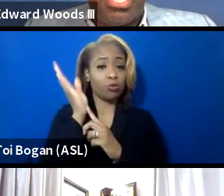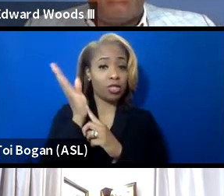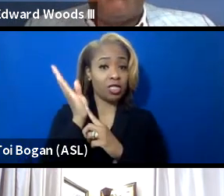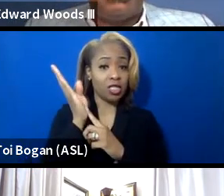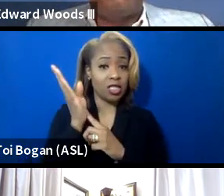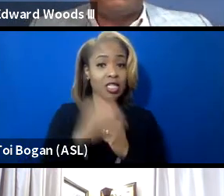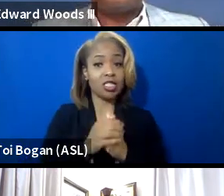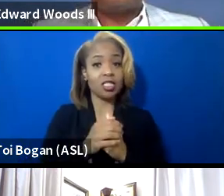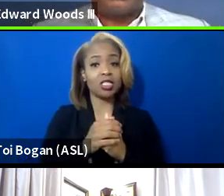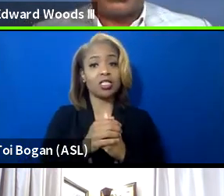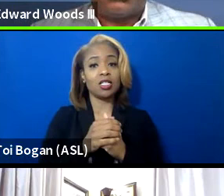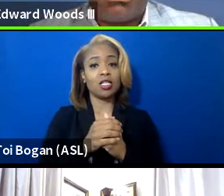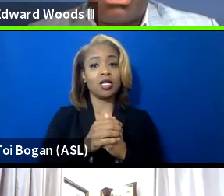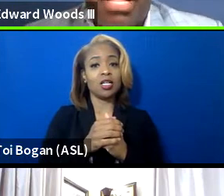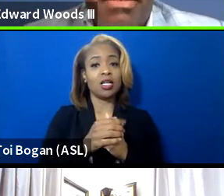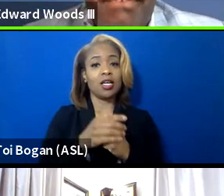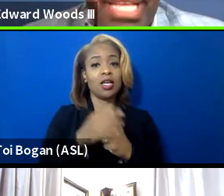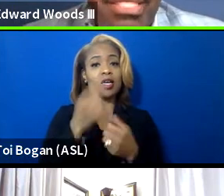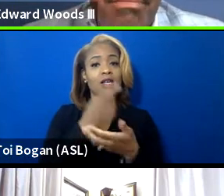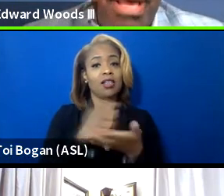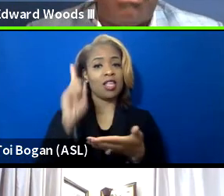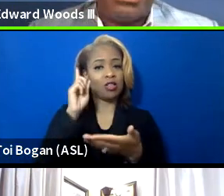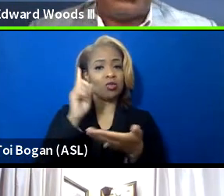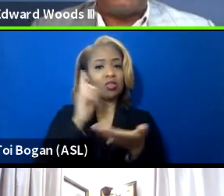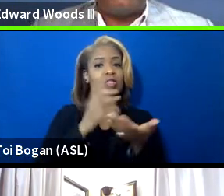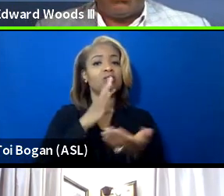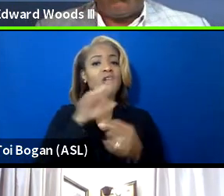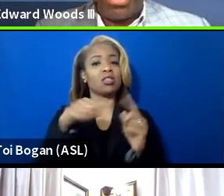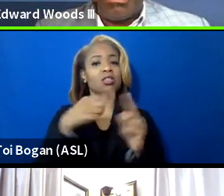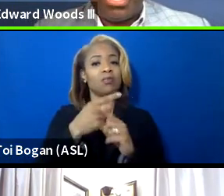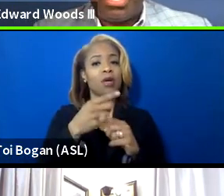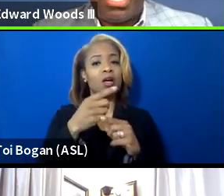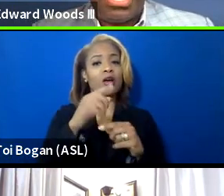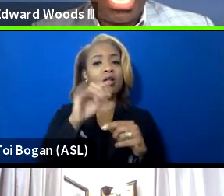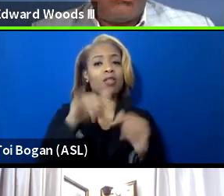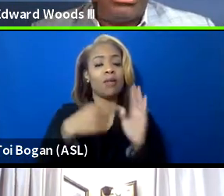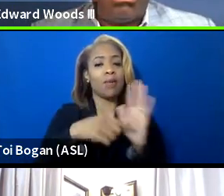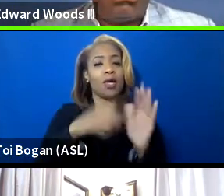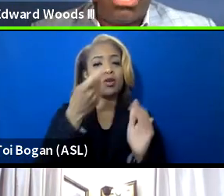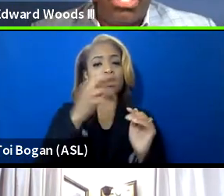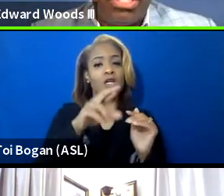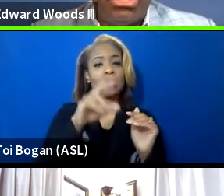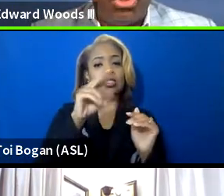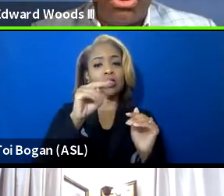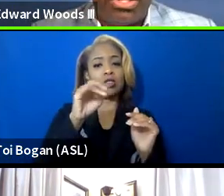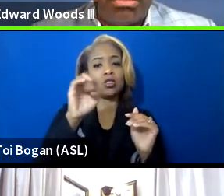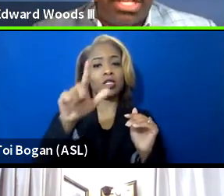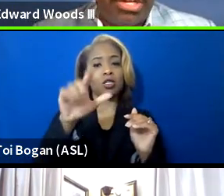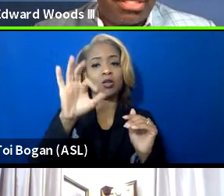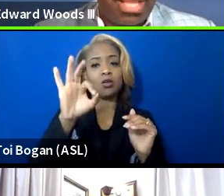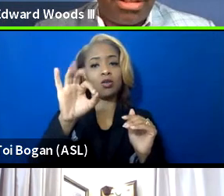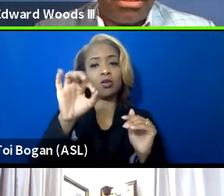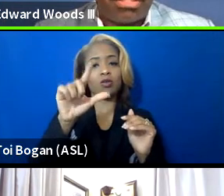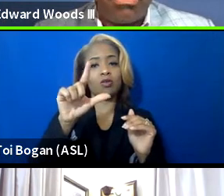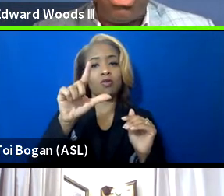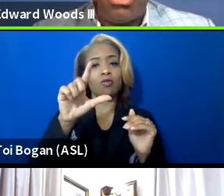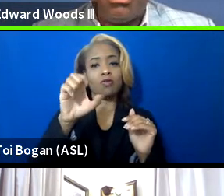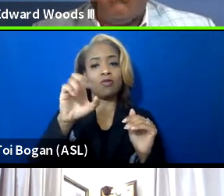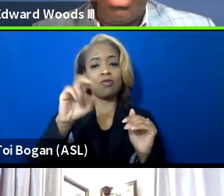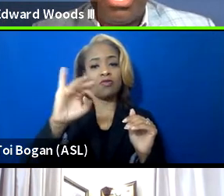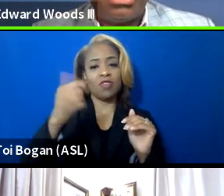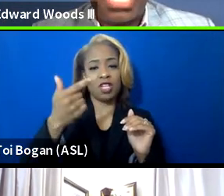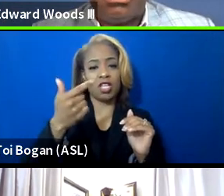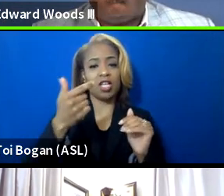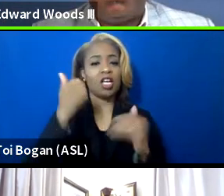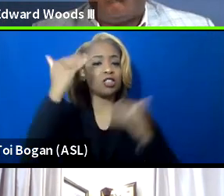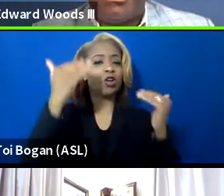presentations. Remember last week I talked about the vaccine model by Dr. Neil Fleming and how adults learn in 2 or 3 learning styles.